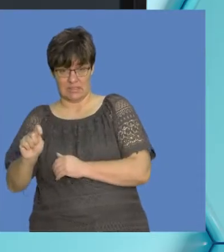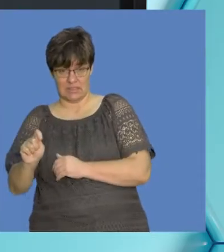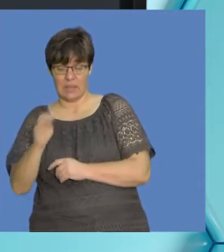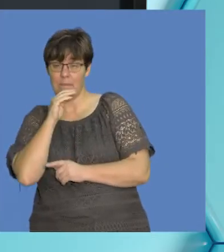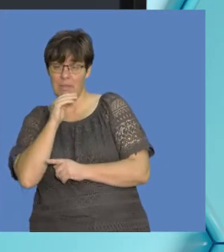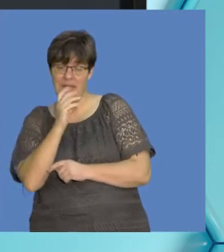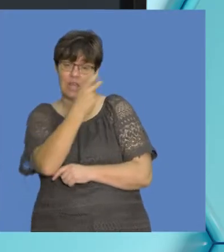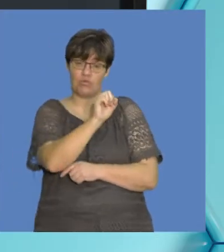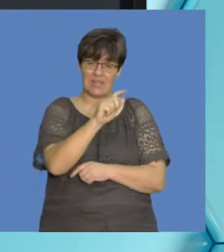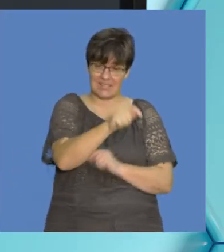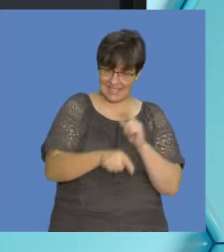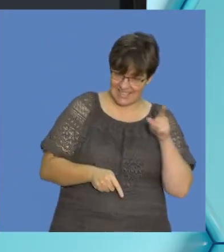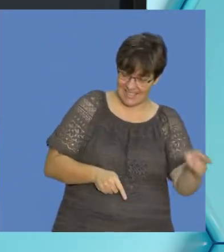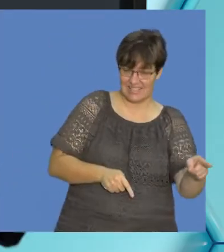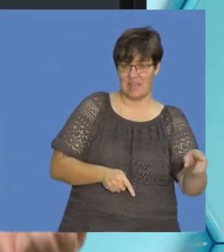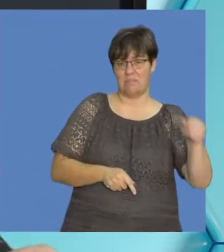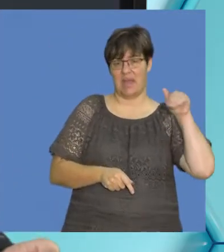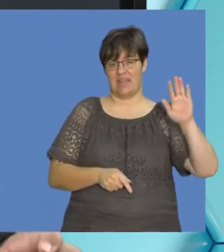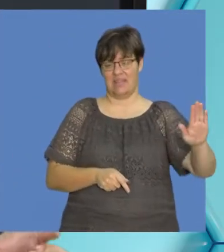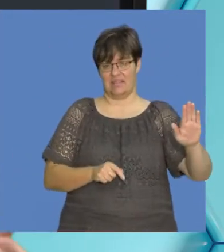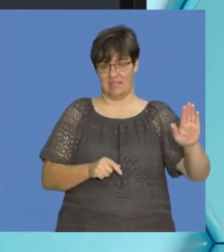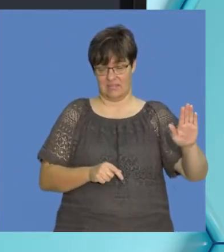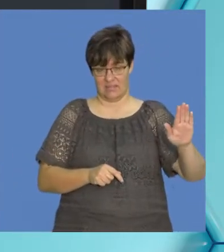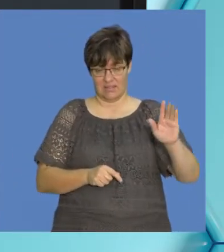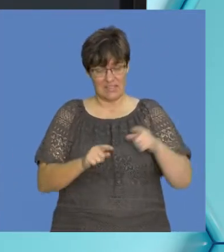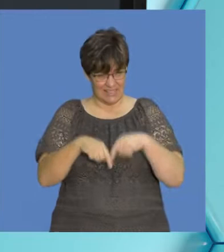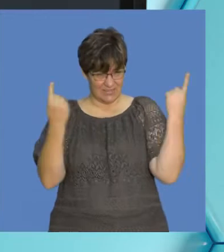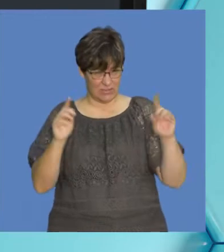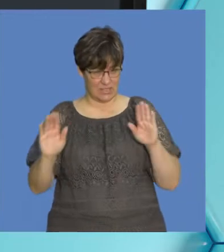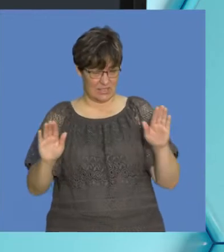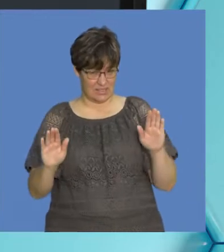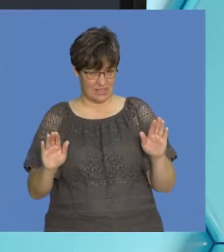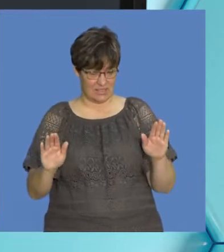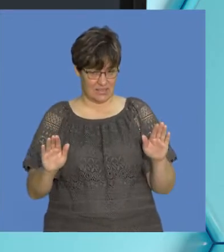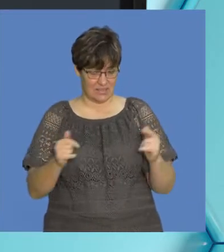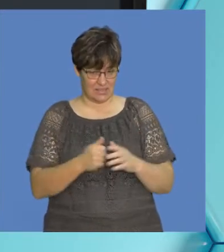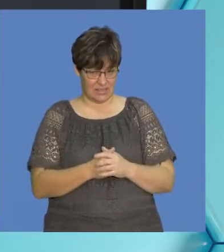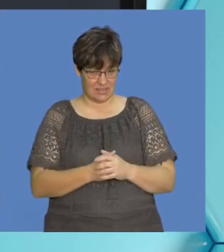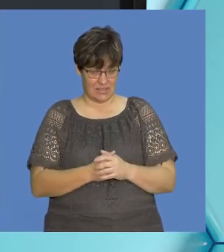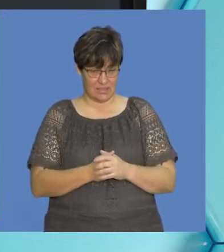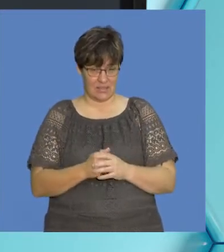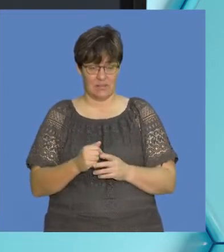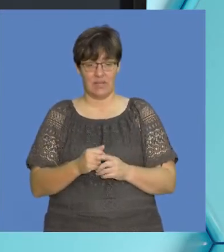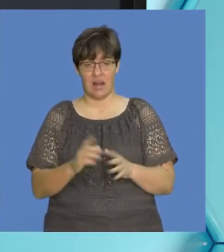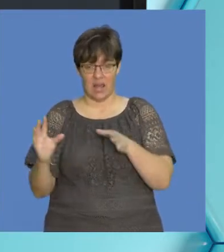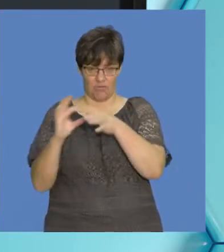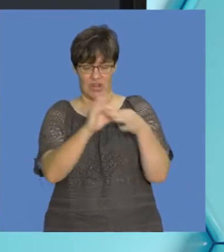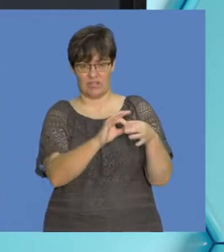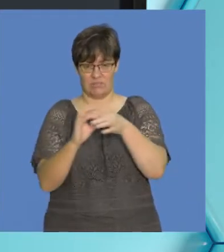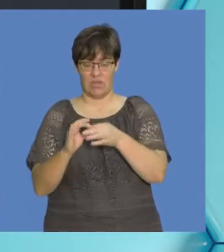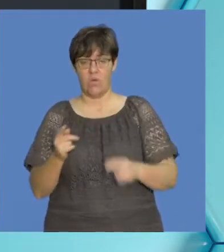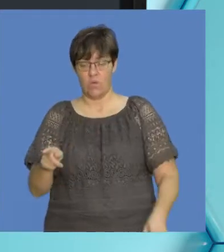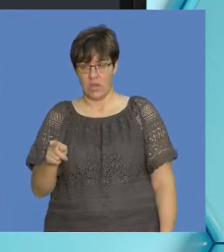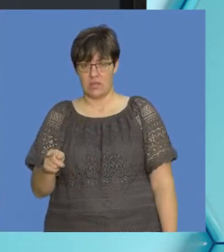a credit balance in the books of the bank. Can you see a debtor-creditor relationship? We are telling the